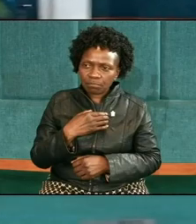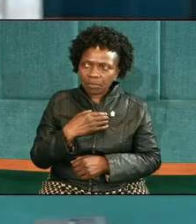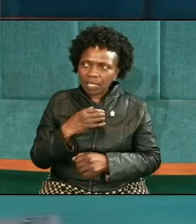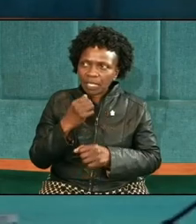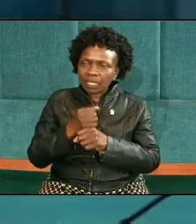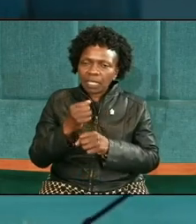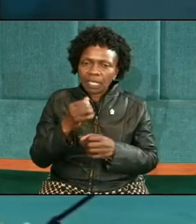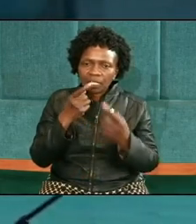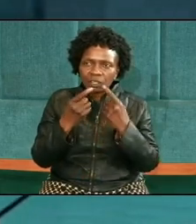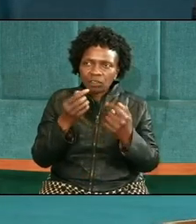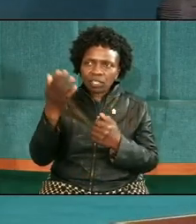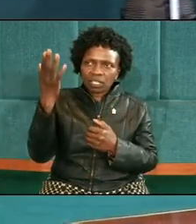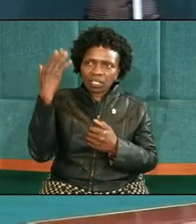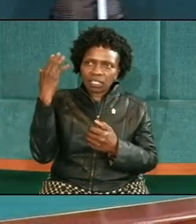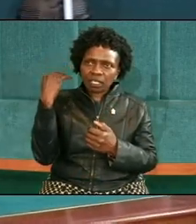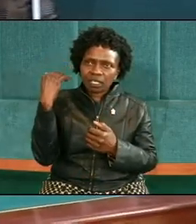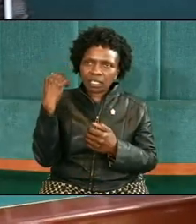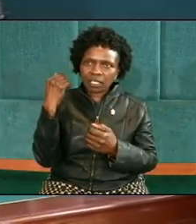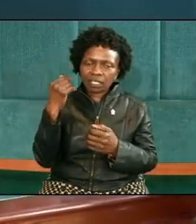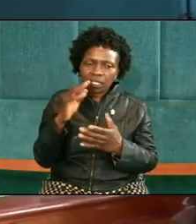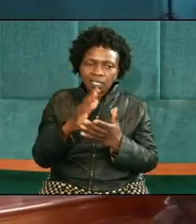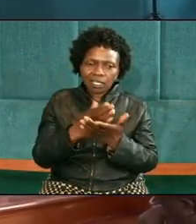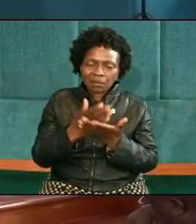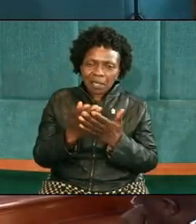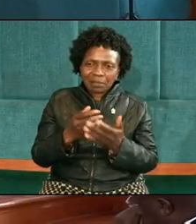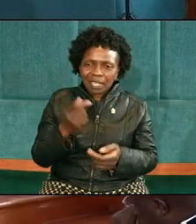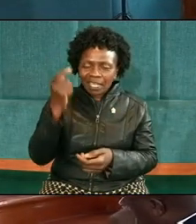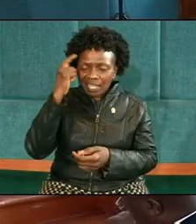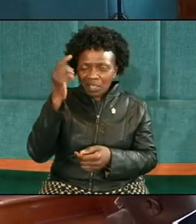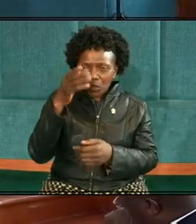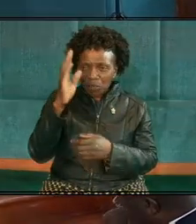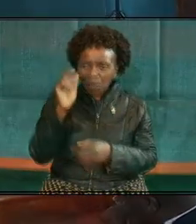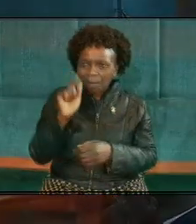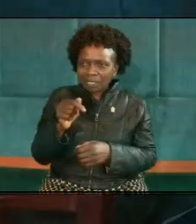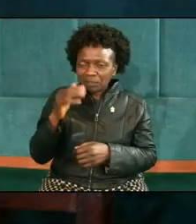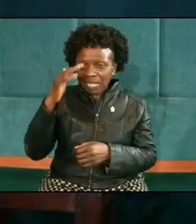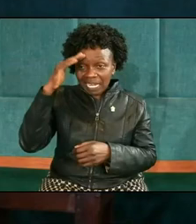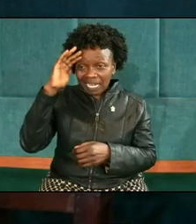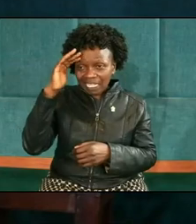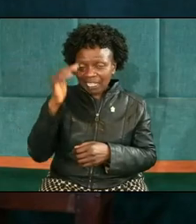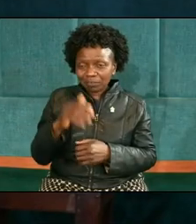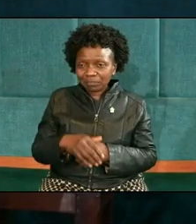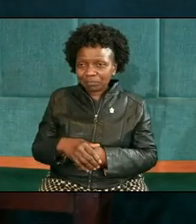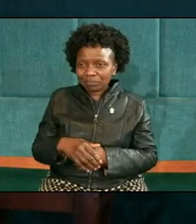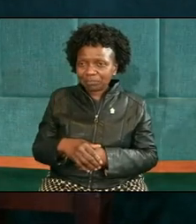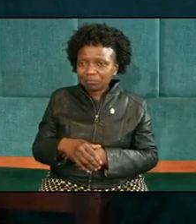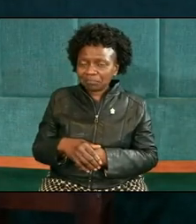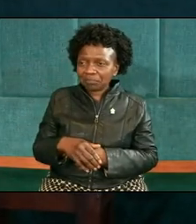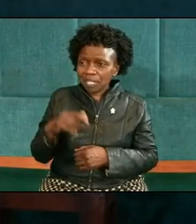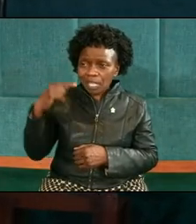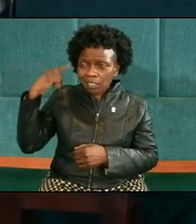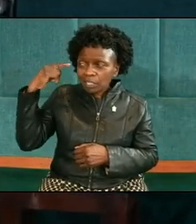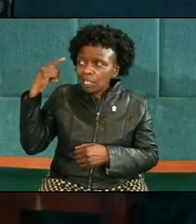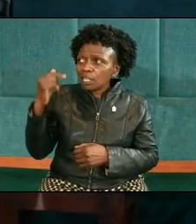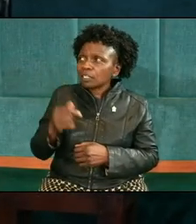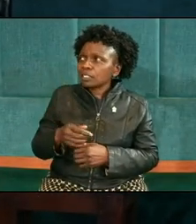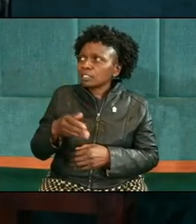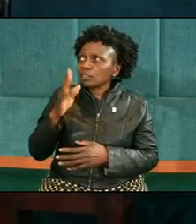Did I tell you yesterday that sometimes I think God must be crazy? Remember me telling you that? Yes, here's another